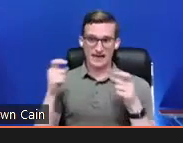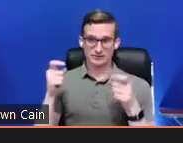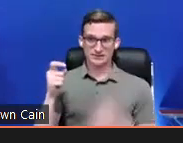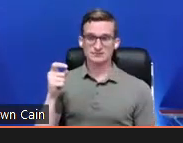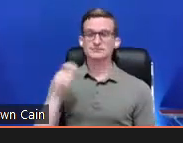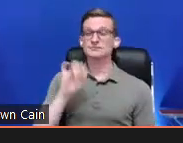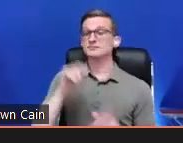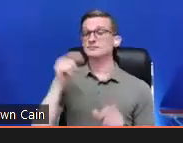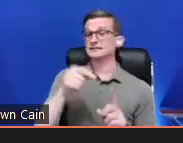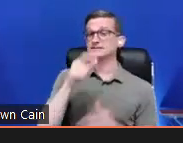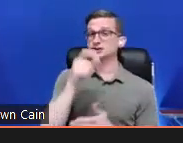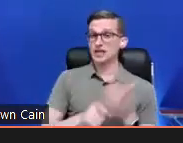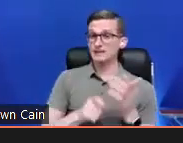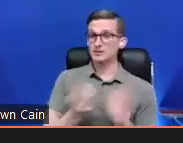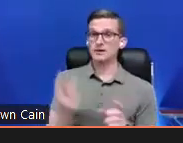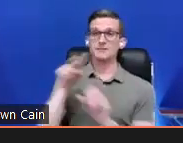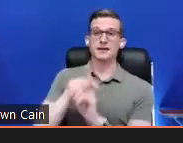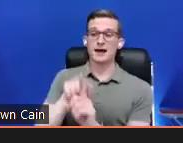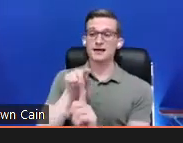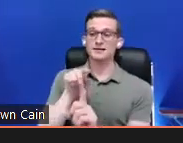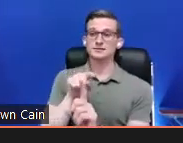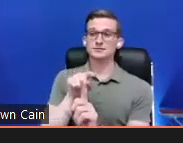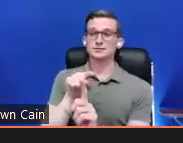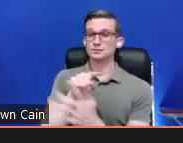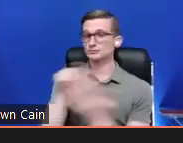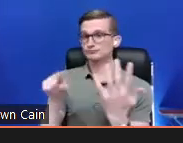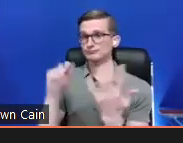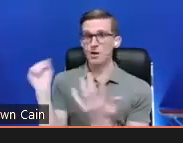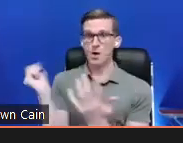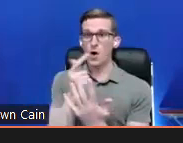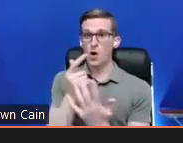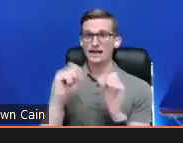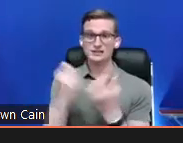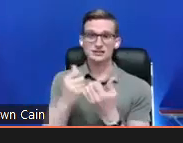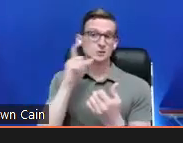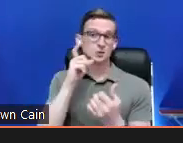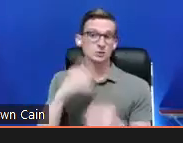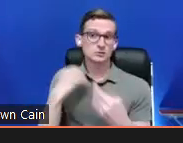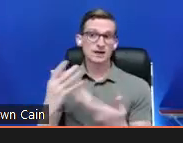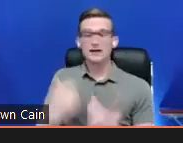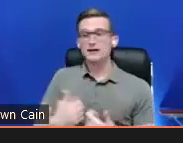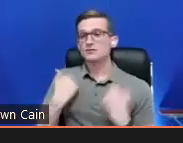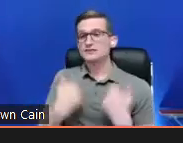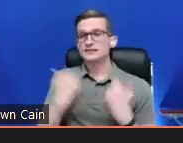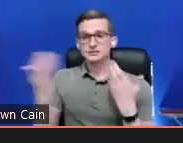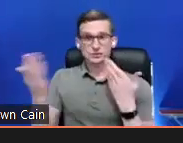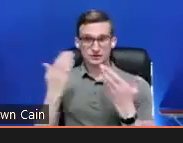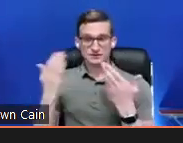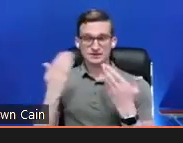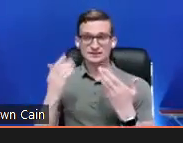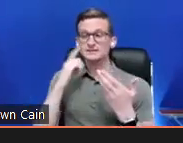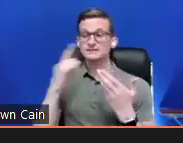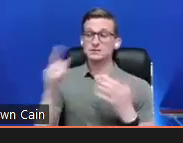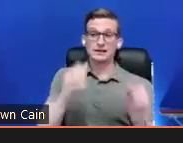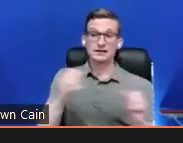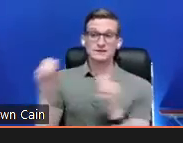chapter is going to be applicable to all agencies providing residential services to individuals living with substance use, mental